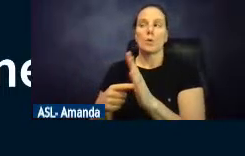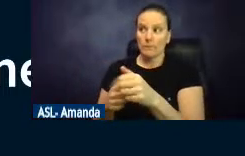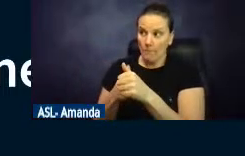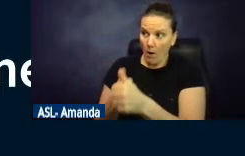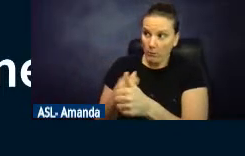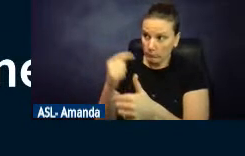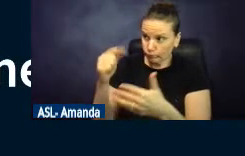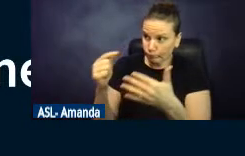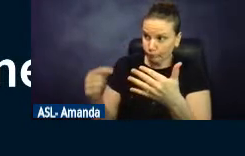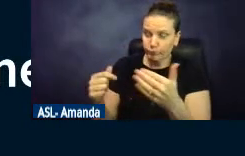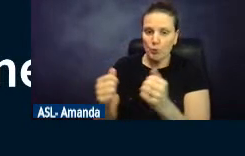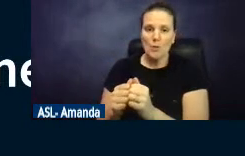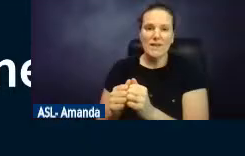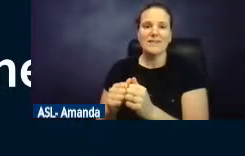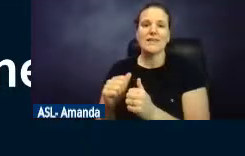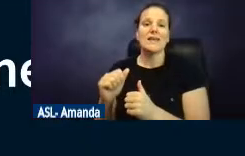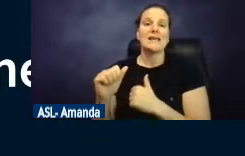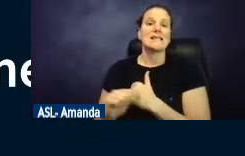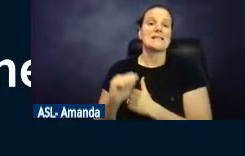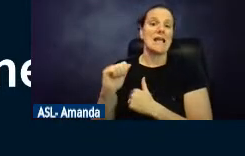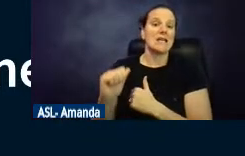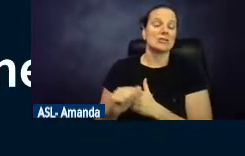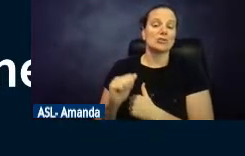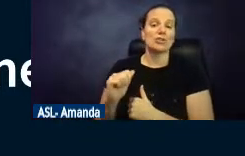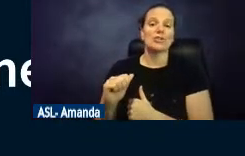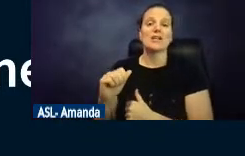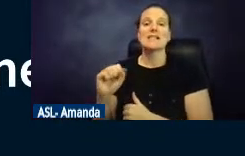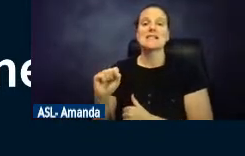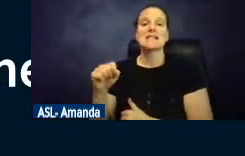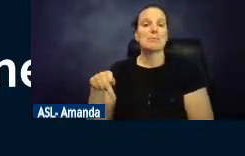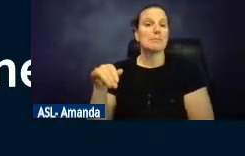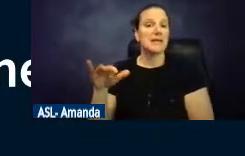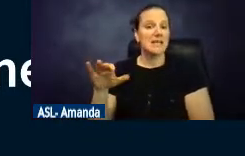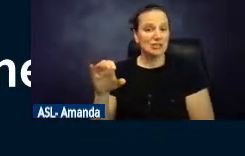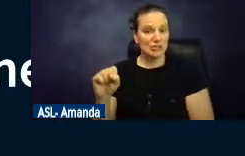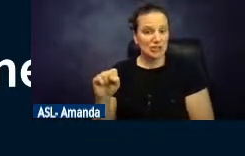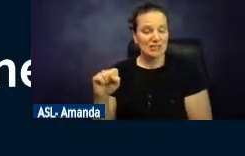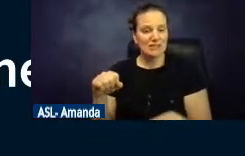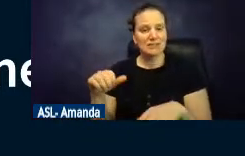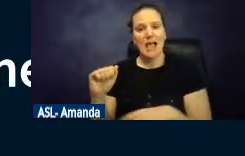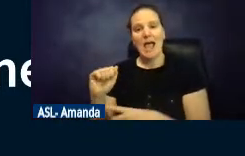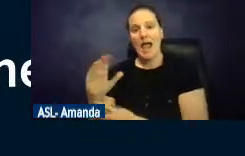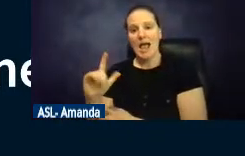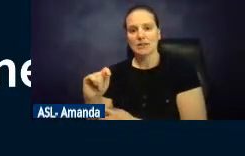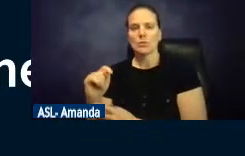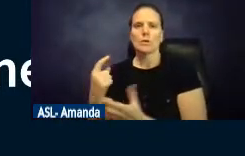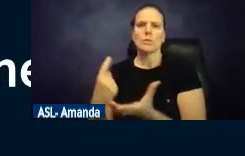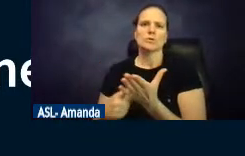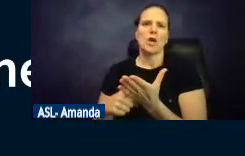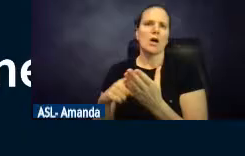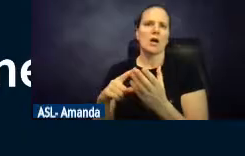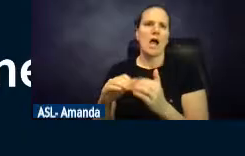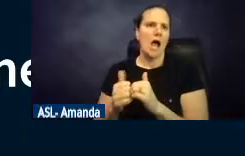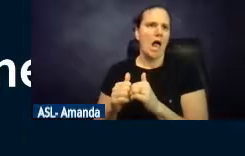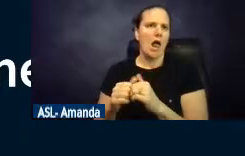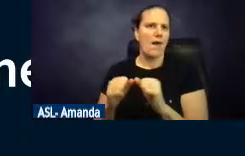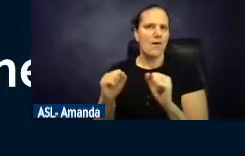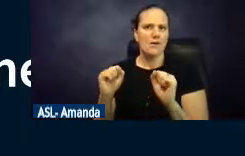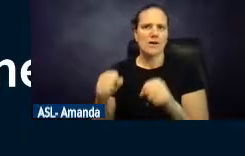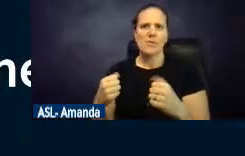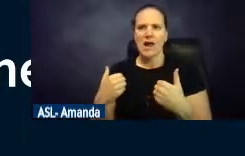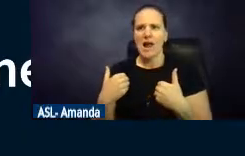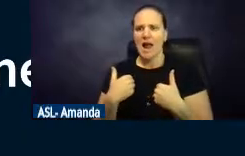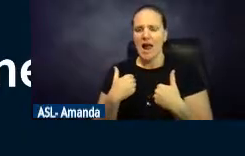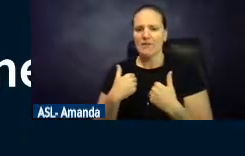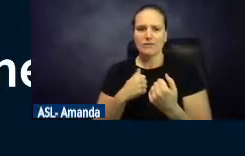the Endangered Species Act, and will also speak to how we can have a presence